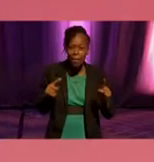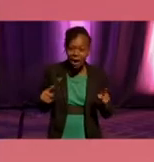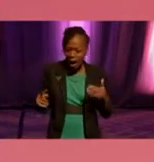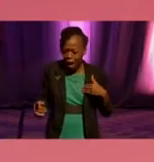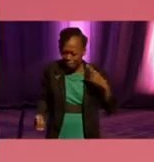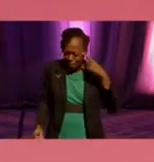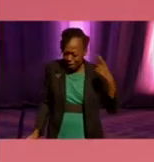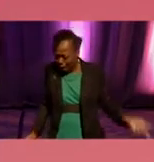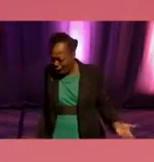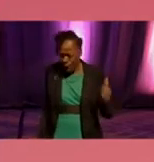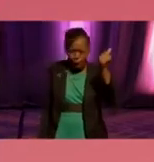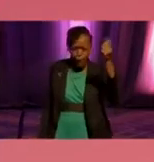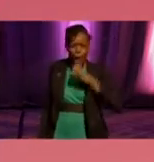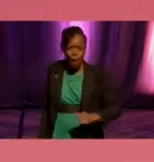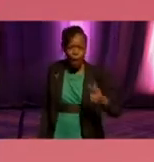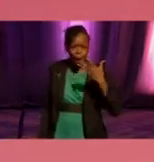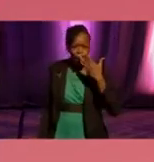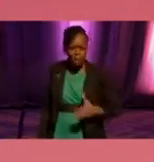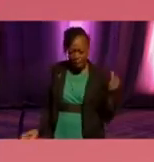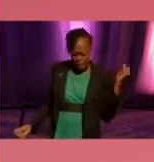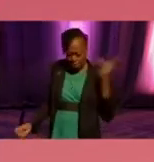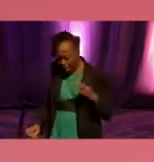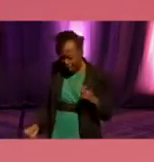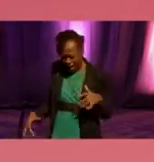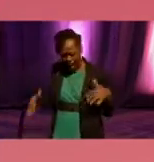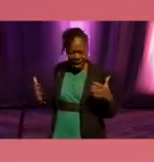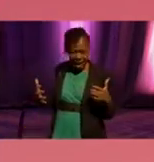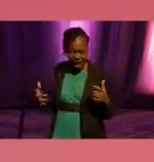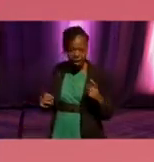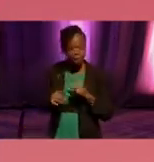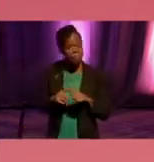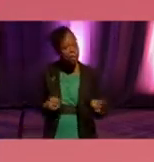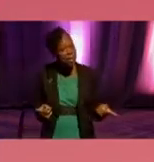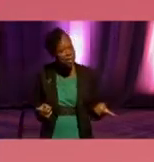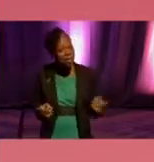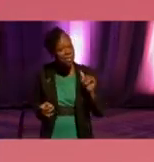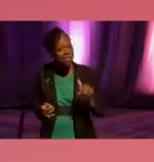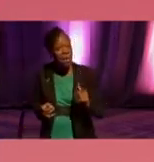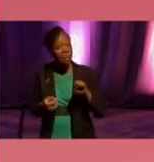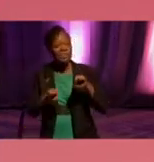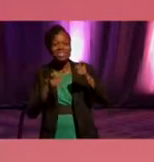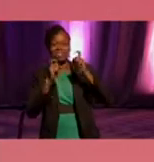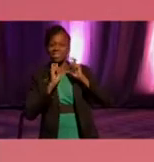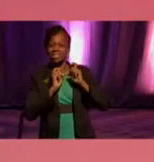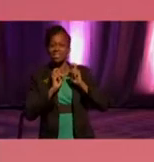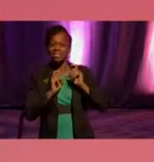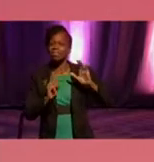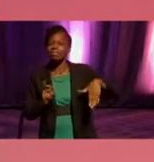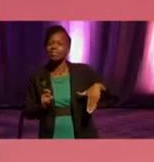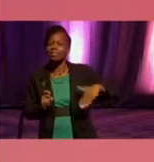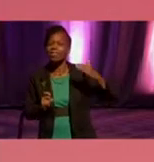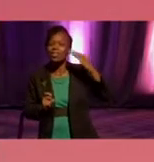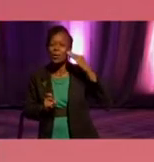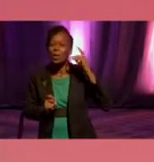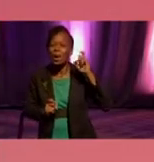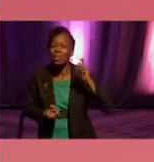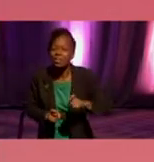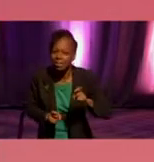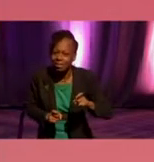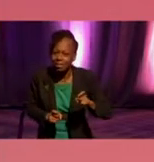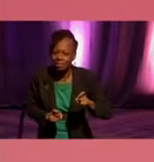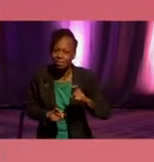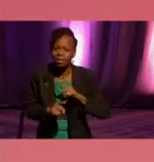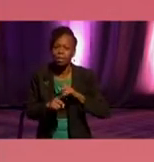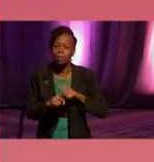back. She's here. So that was the gift that I didn't know that I needed. And I'm